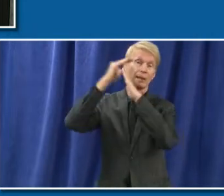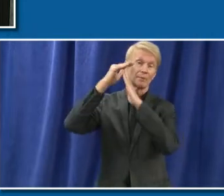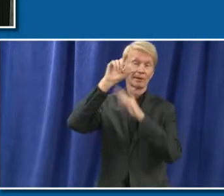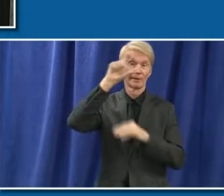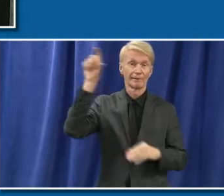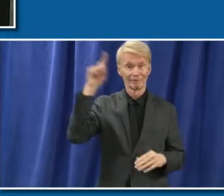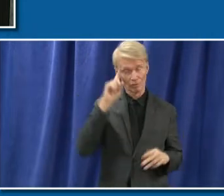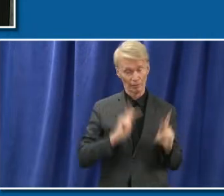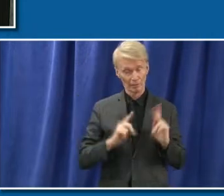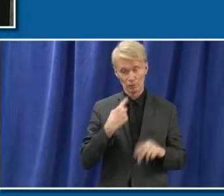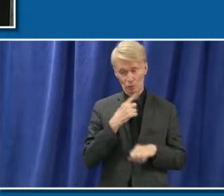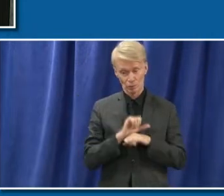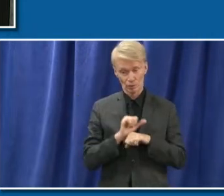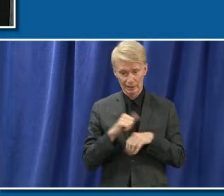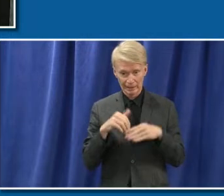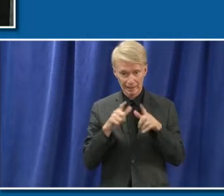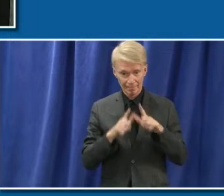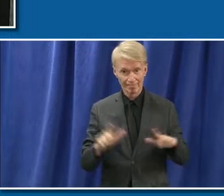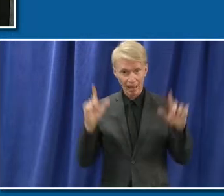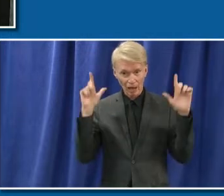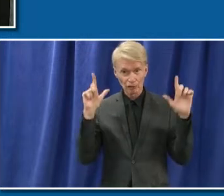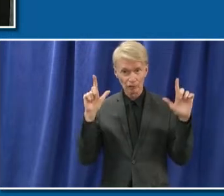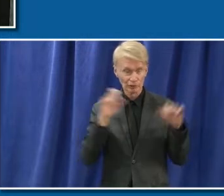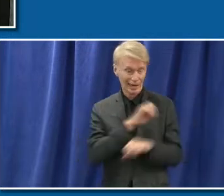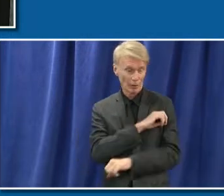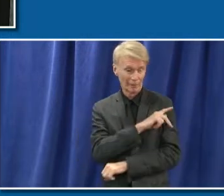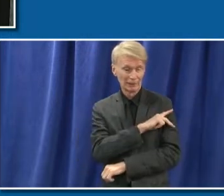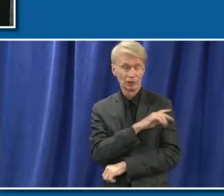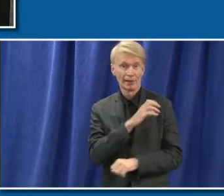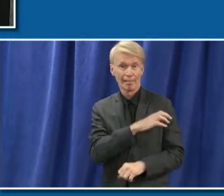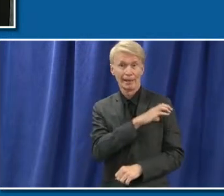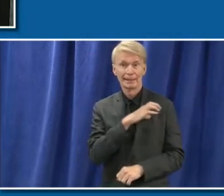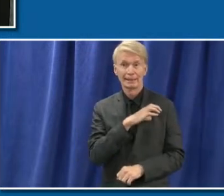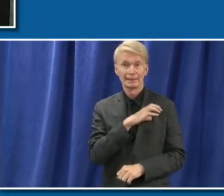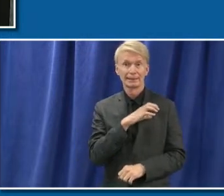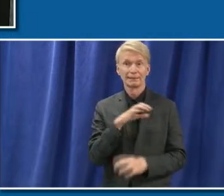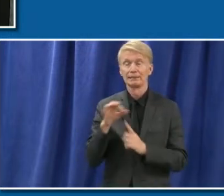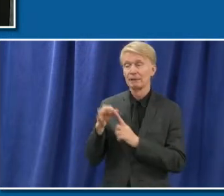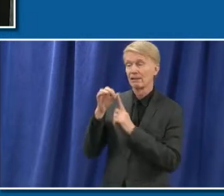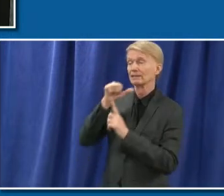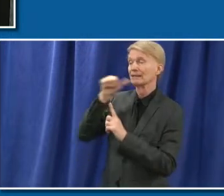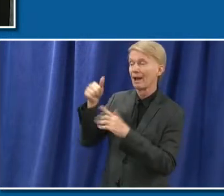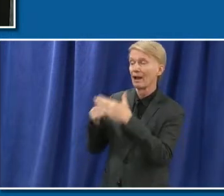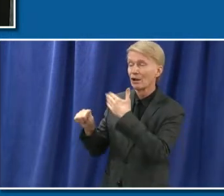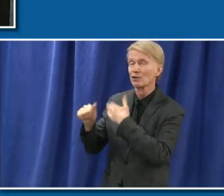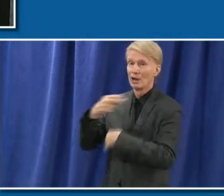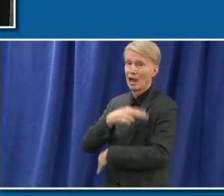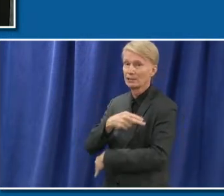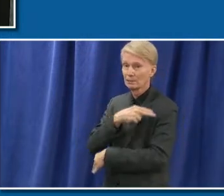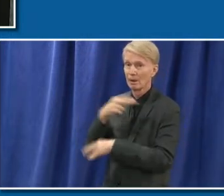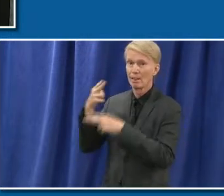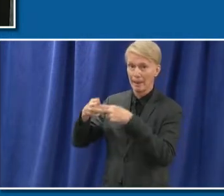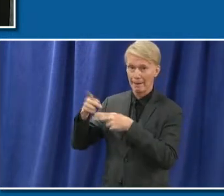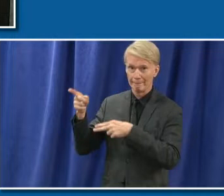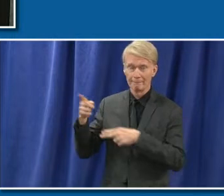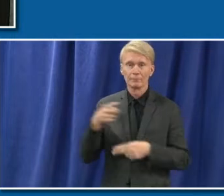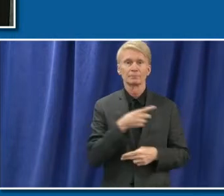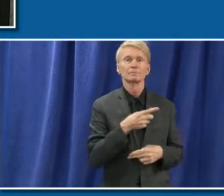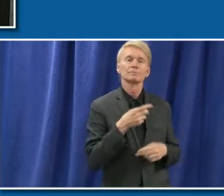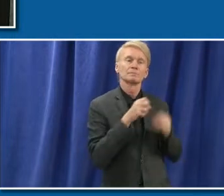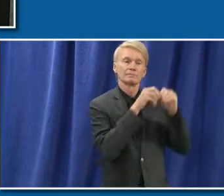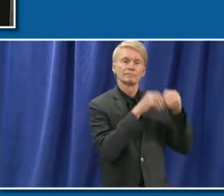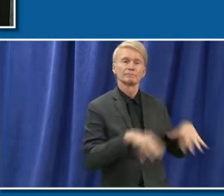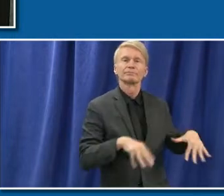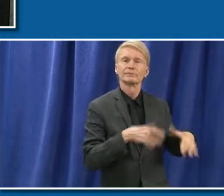for folks who are working in very large outpatient clinics, especially if they're not associated with a hospital, we will probably be doing some distribution